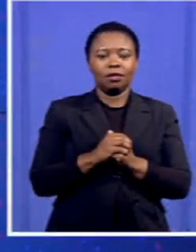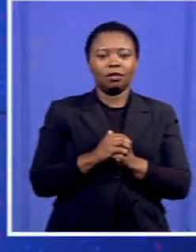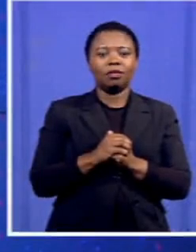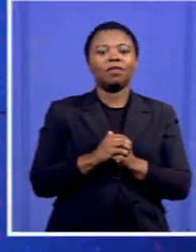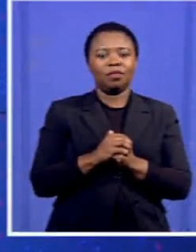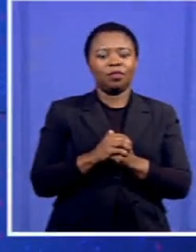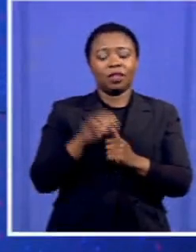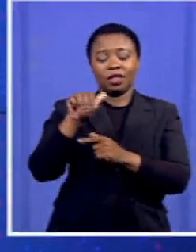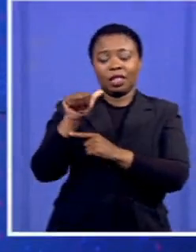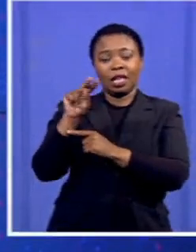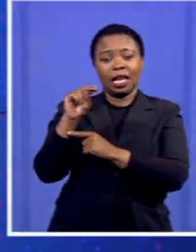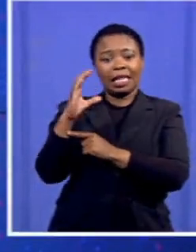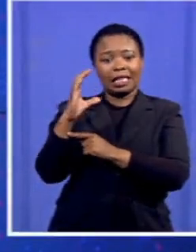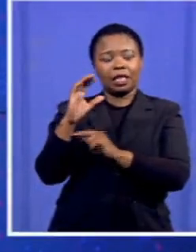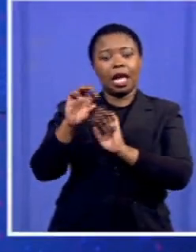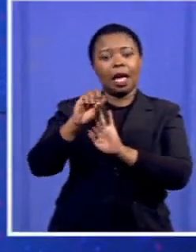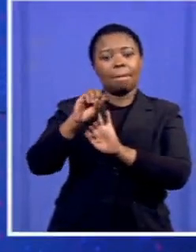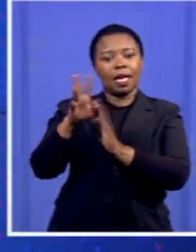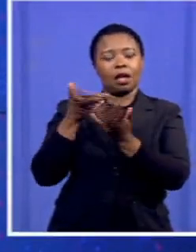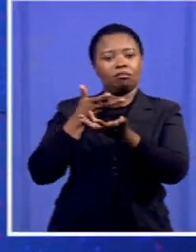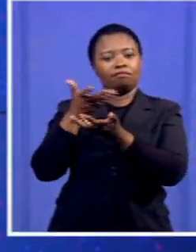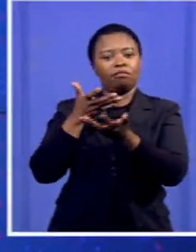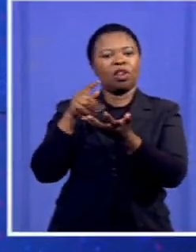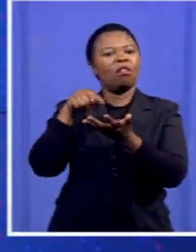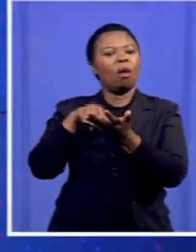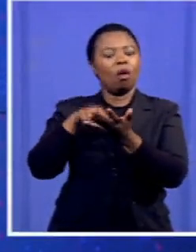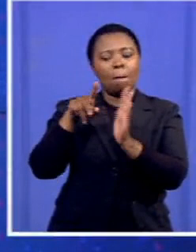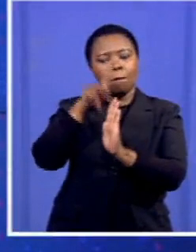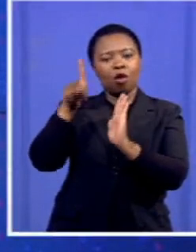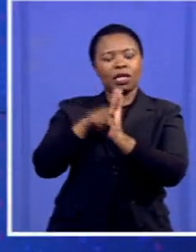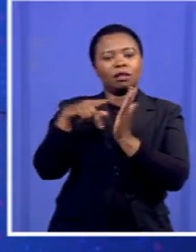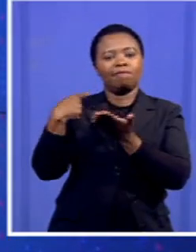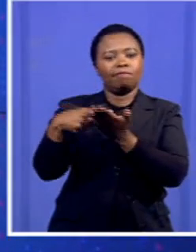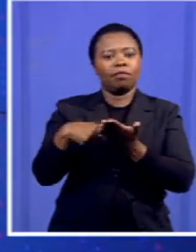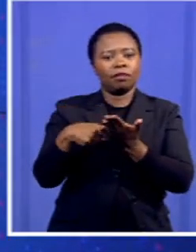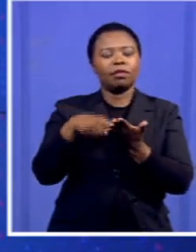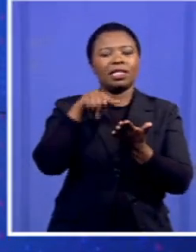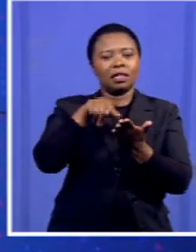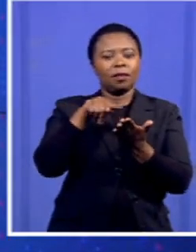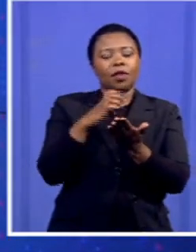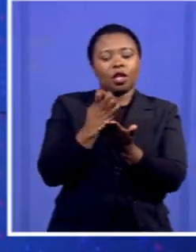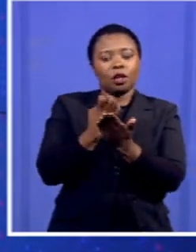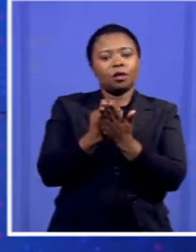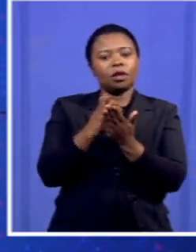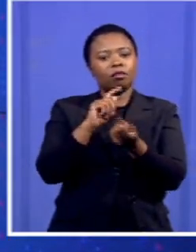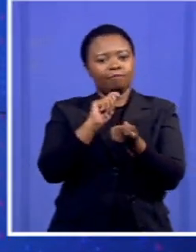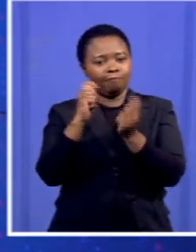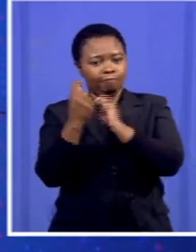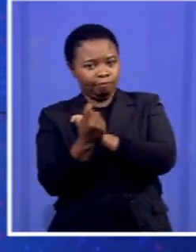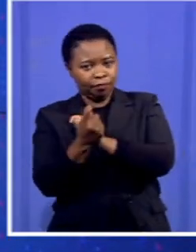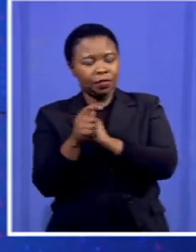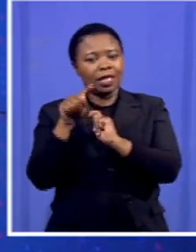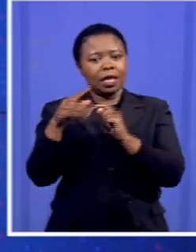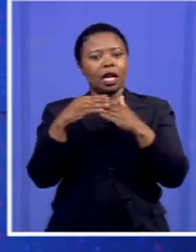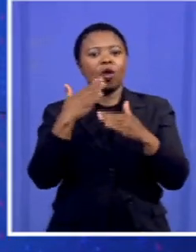Right, the ANC is hosting a media dialogue on policy discussion document for economic transformation. The dialogue will be led by the